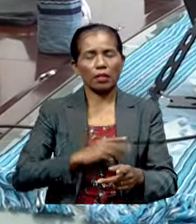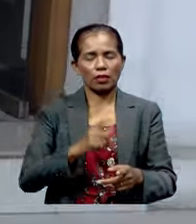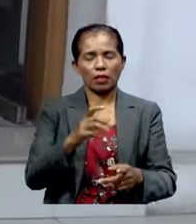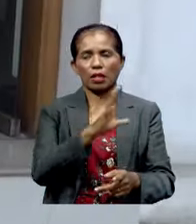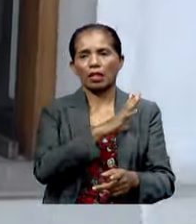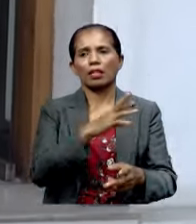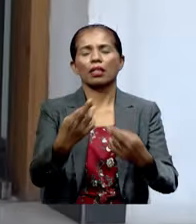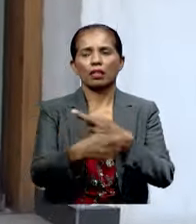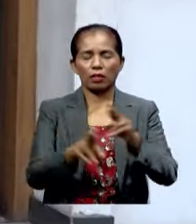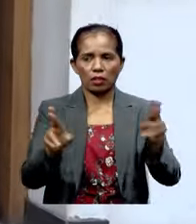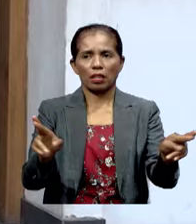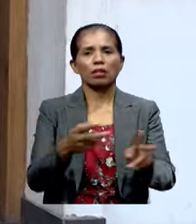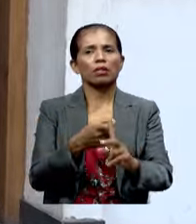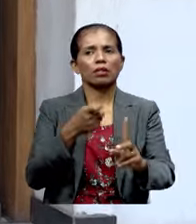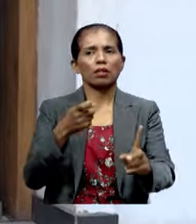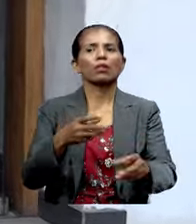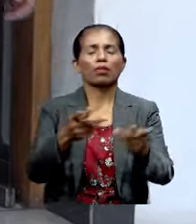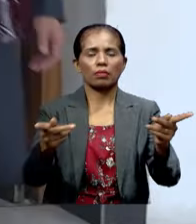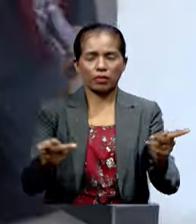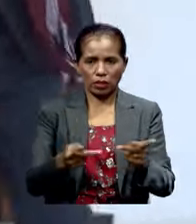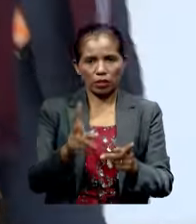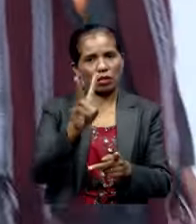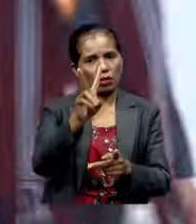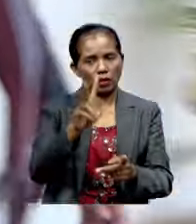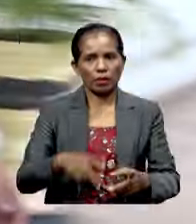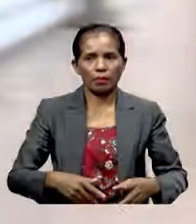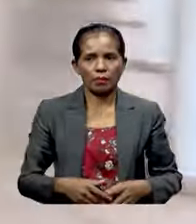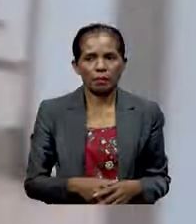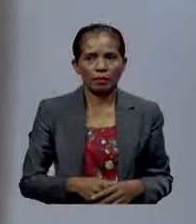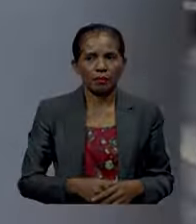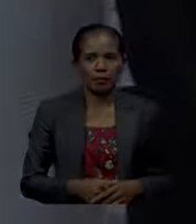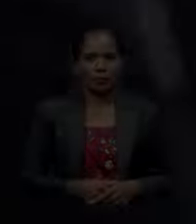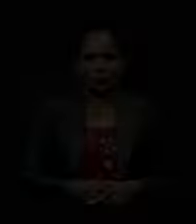husi estudo viabilidade kon ma fatin ruane aderi tu simenes bem-vindes simenes GMN.